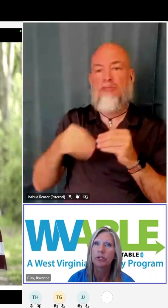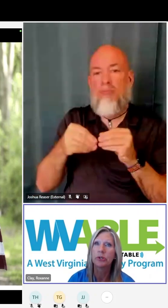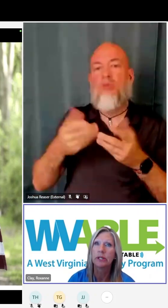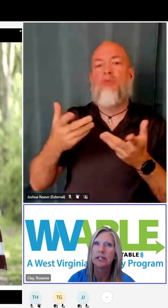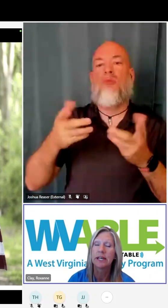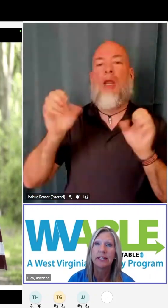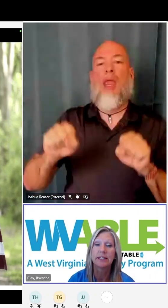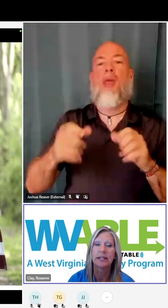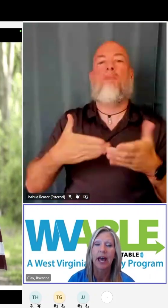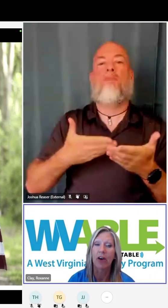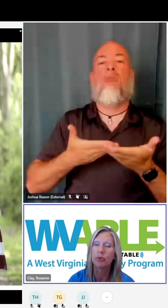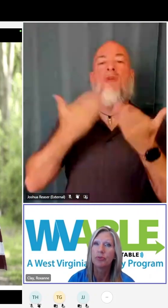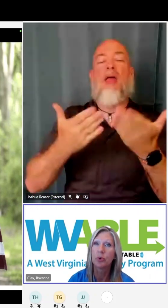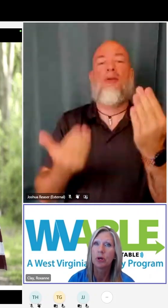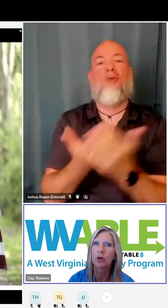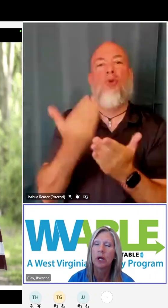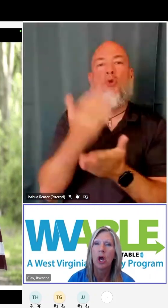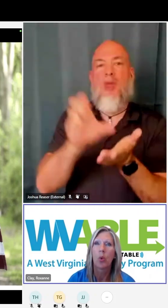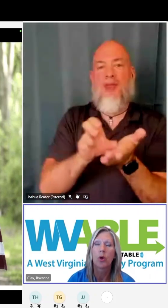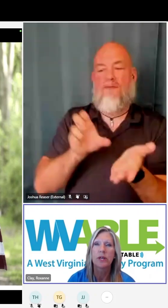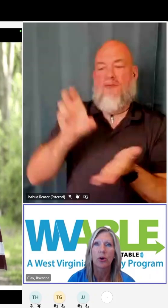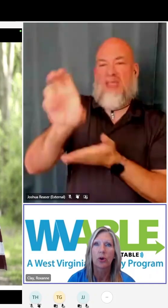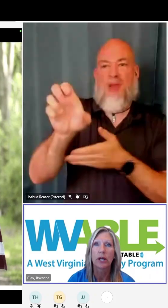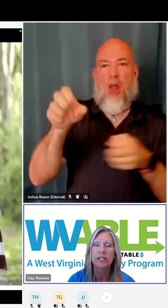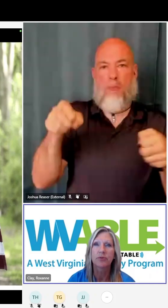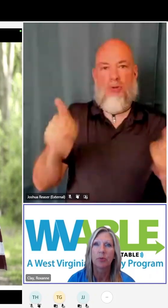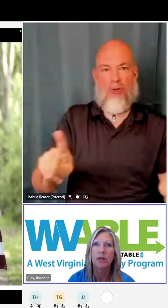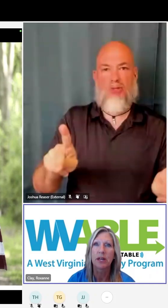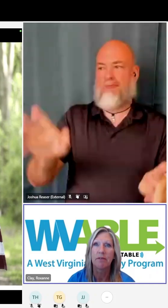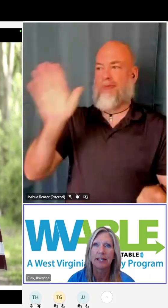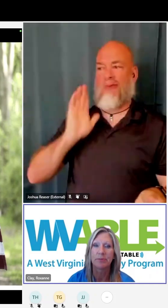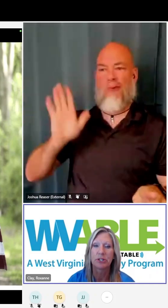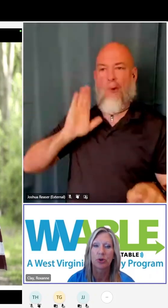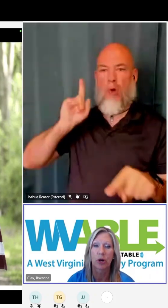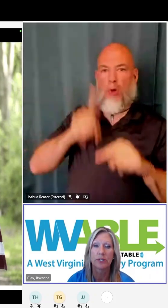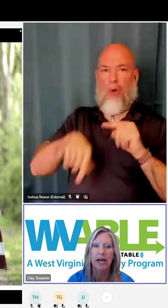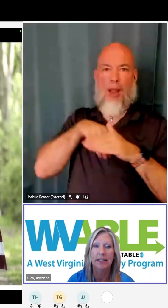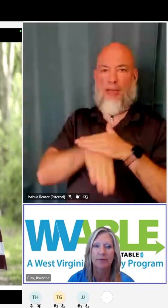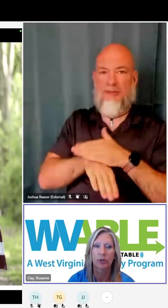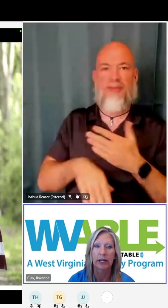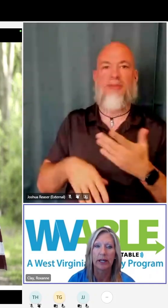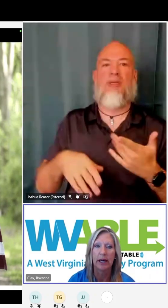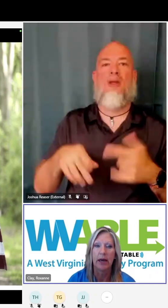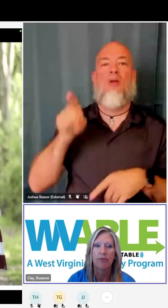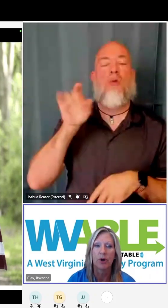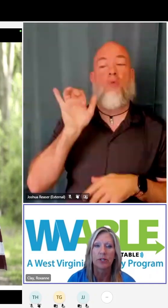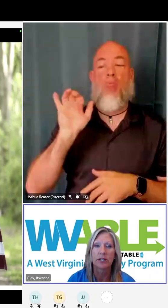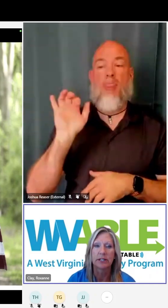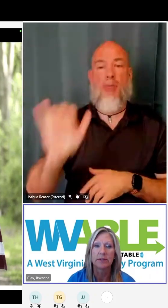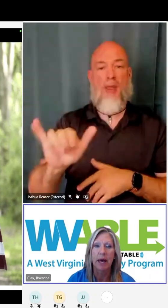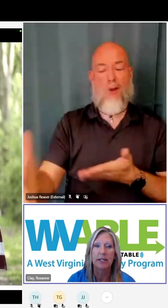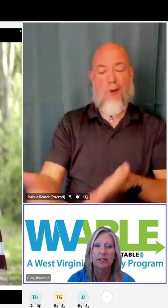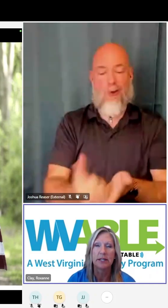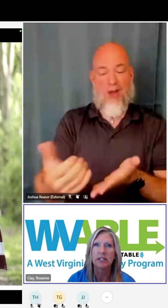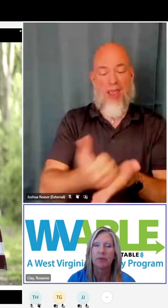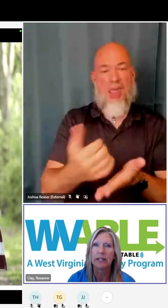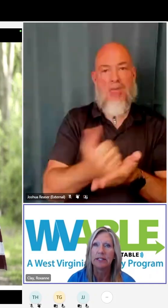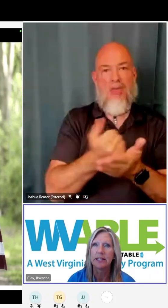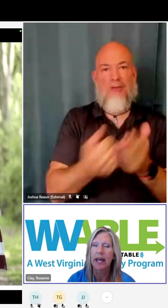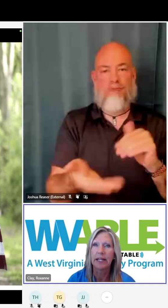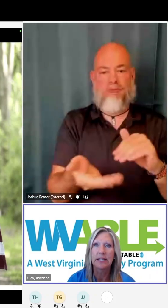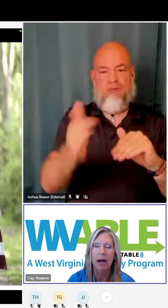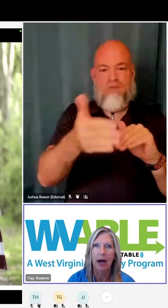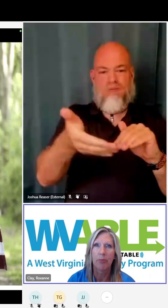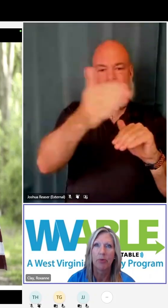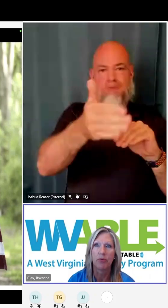investment opportunities that they didn't have before, where the earnings from the investments grow tax-free. Folks can spend these